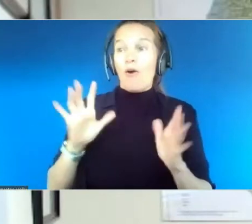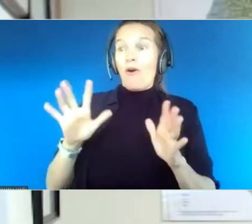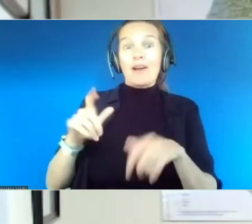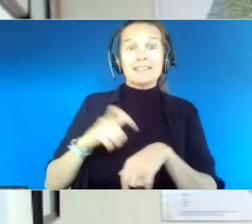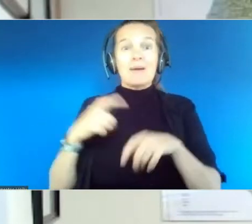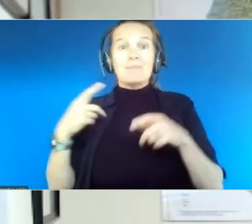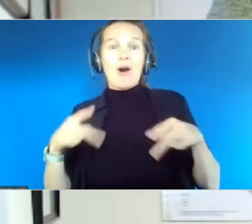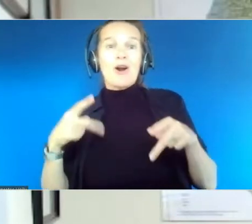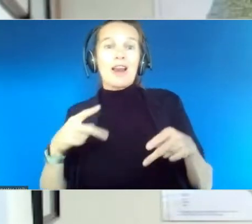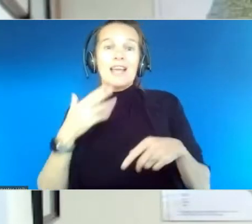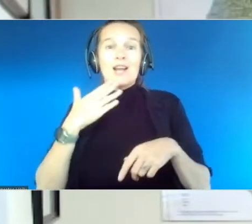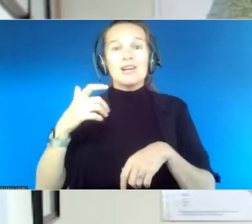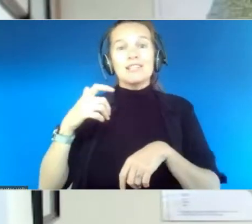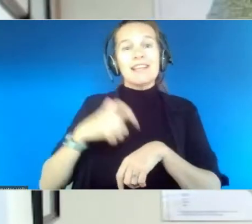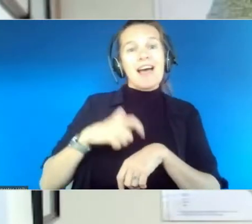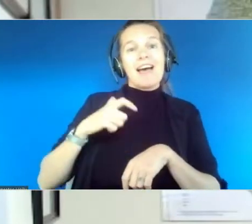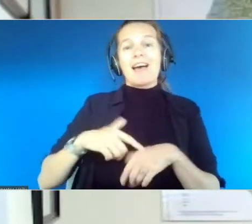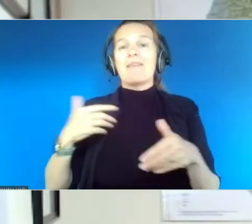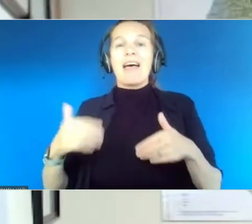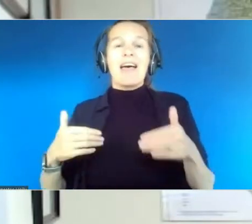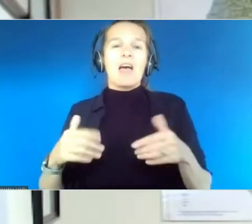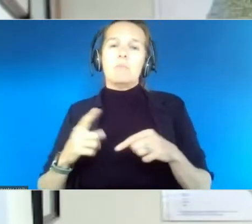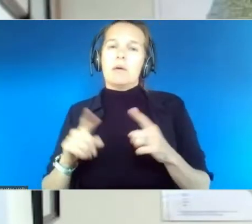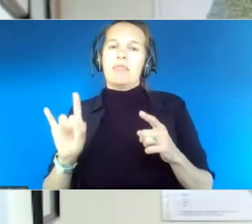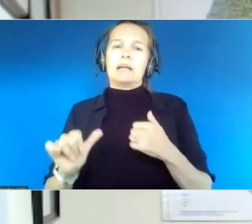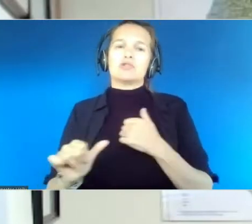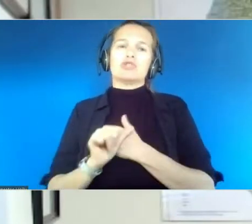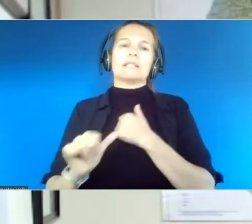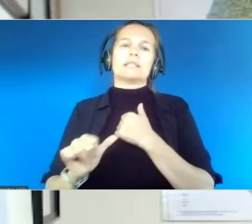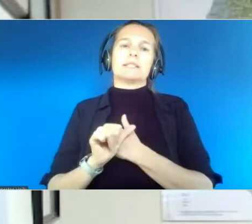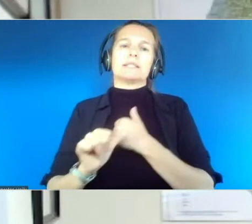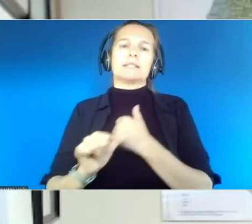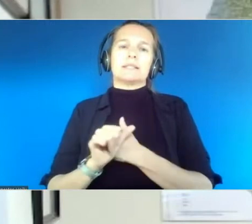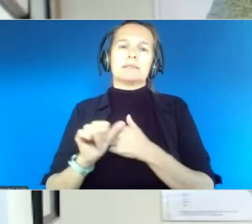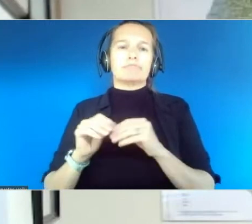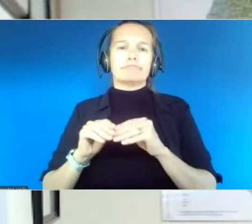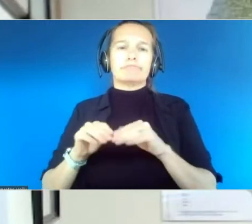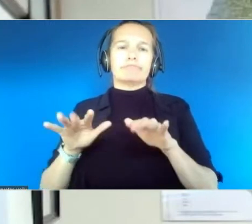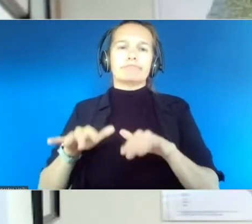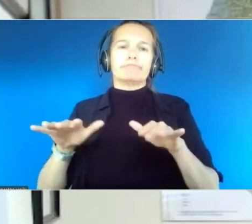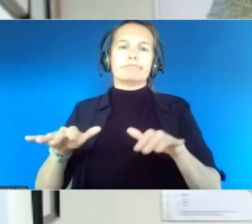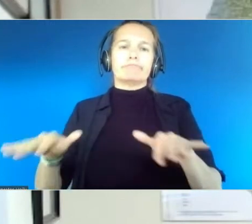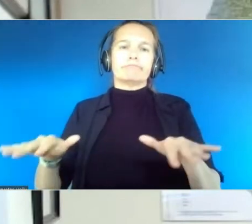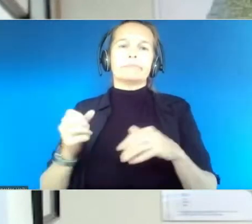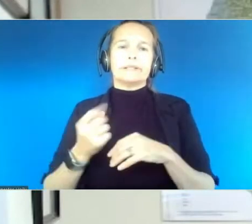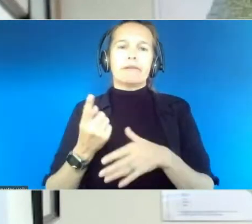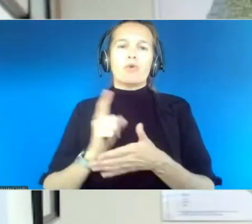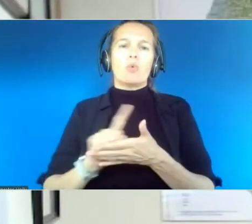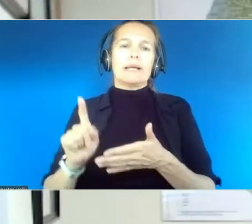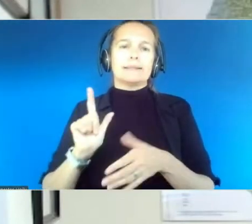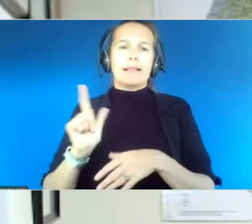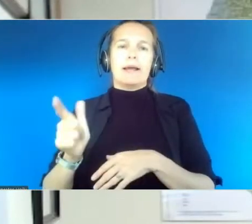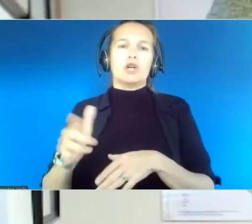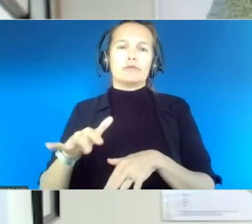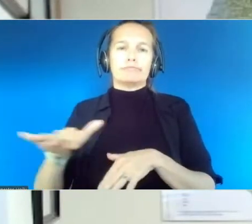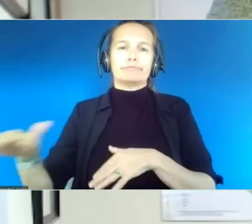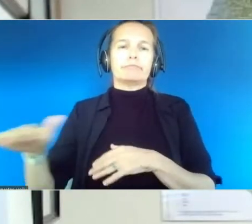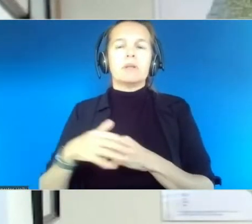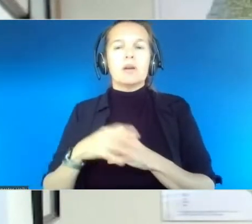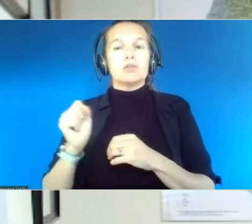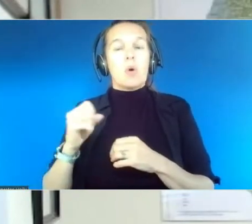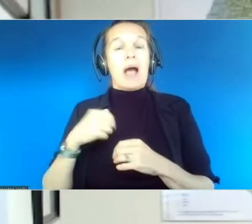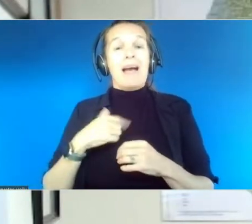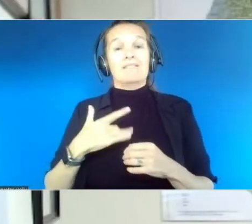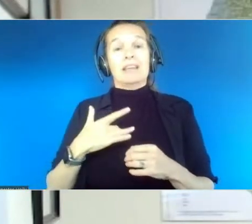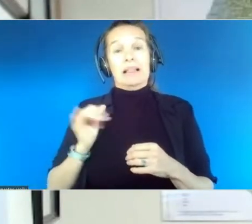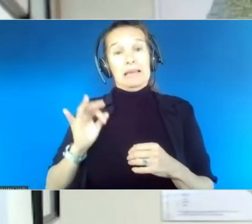But those, you know, put us at risk and our loved ones at risk for the several weeks afterwards. So I think that if we can get our numbers